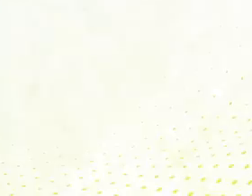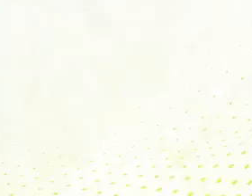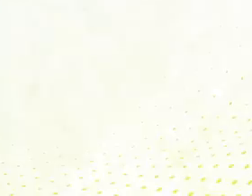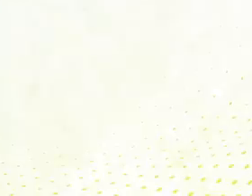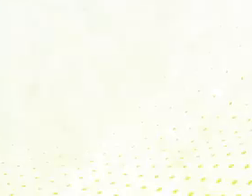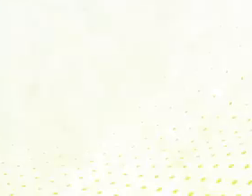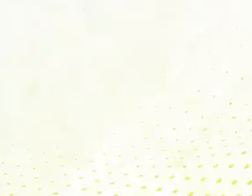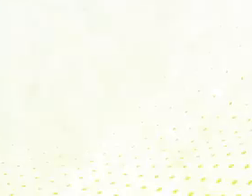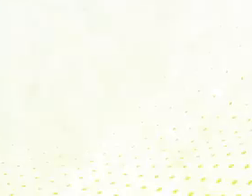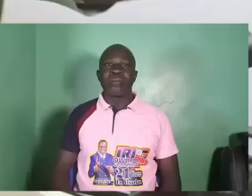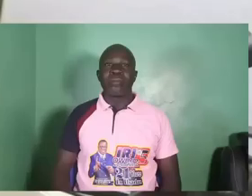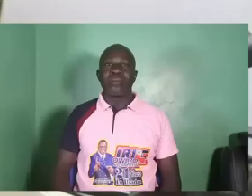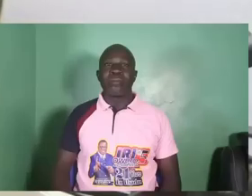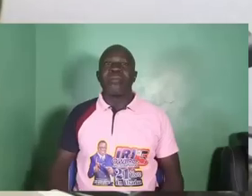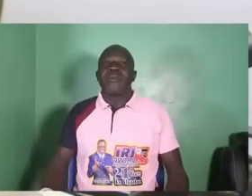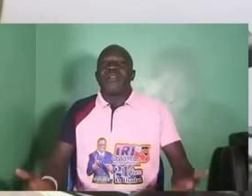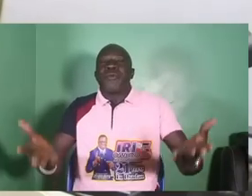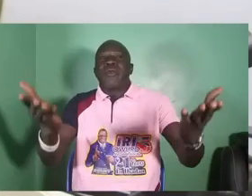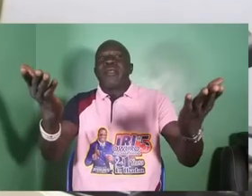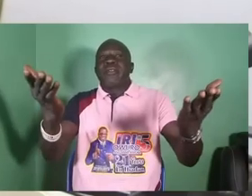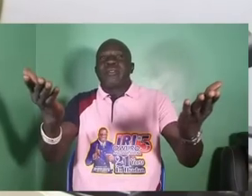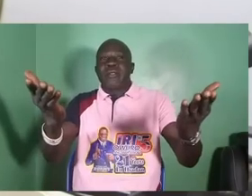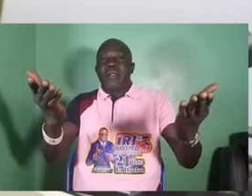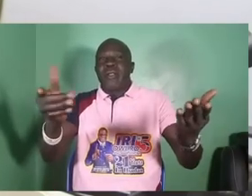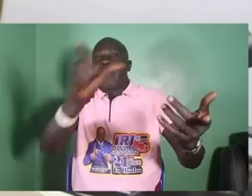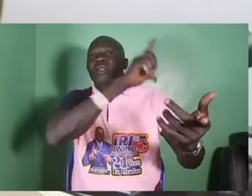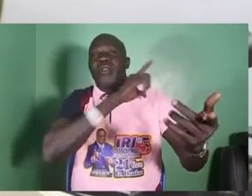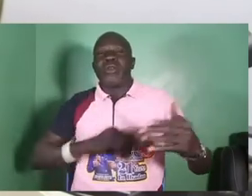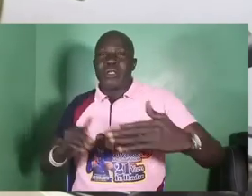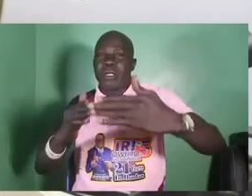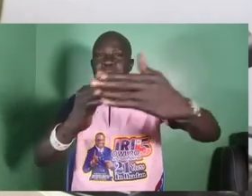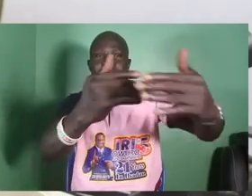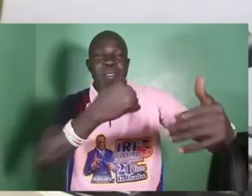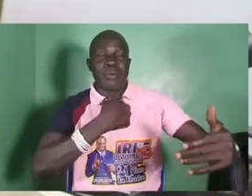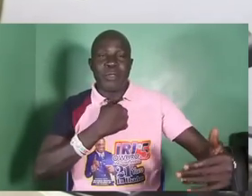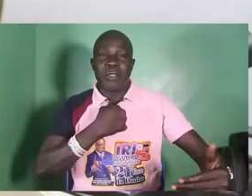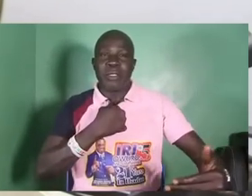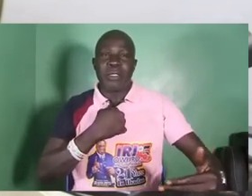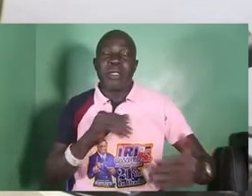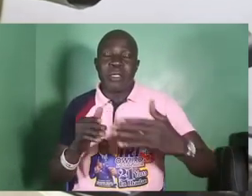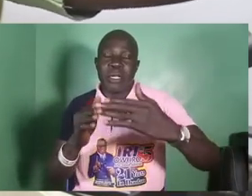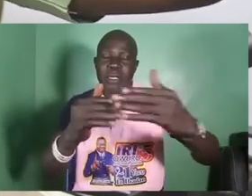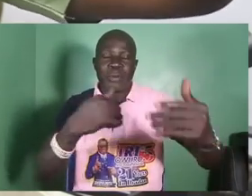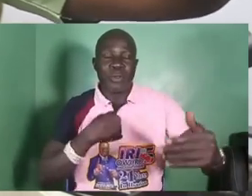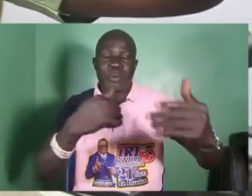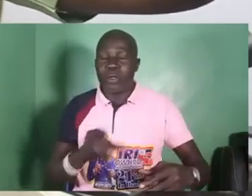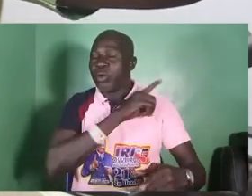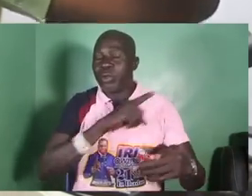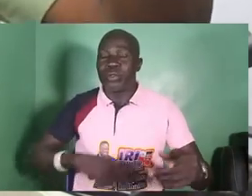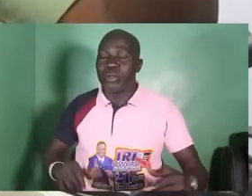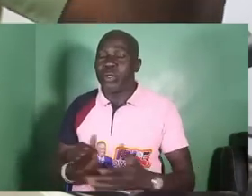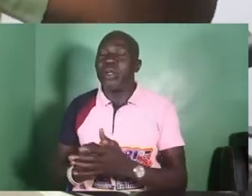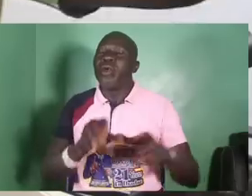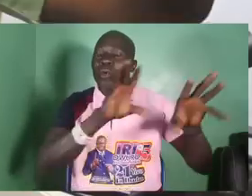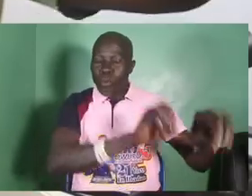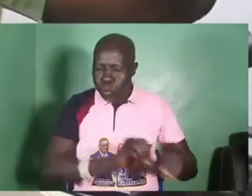n to Olorun se ninu aye mi niyan o lift up your head Olorun to mi sona God direct me to mi sona Olorun guide me Lord